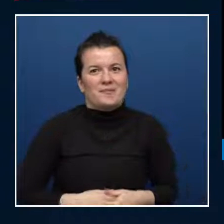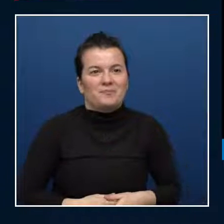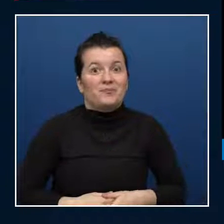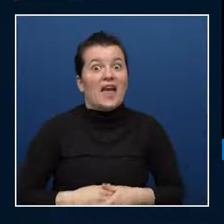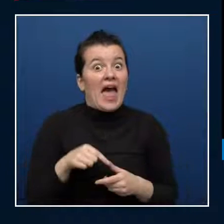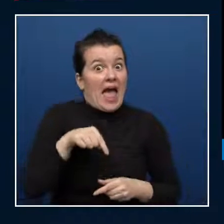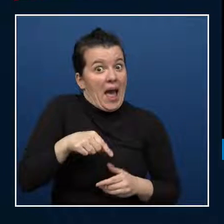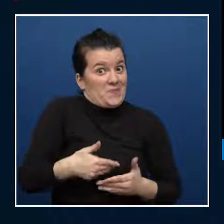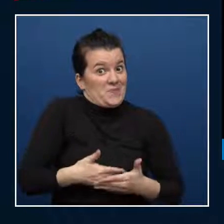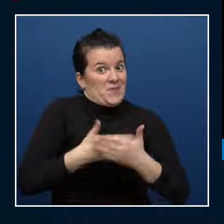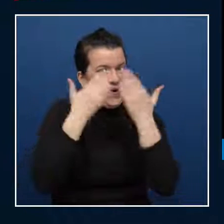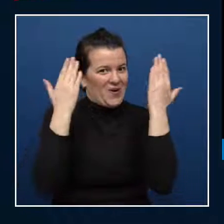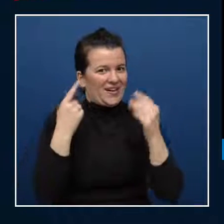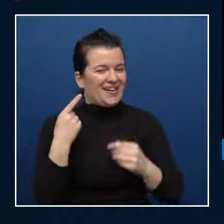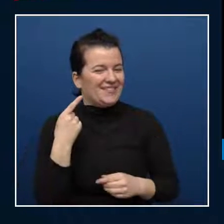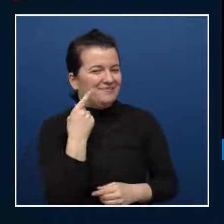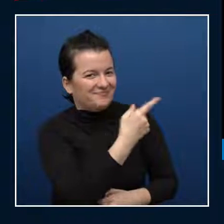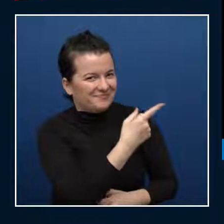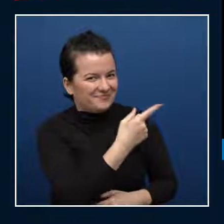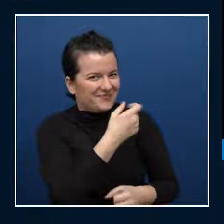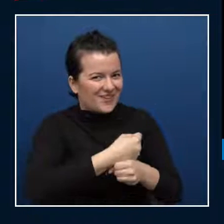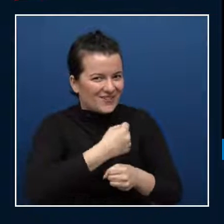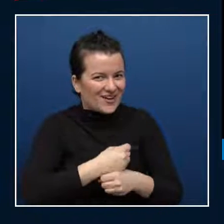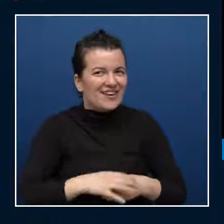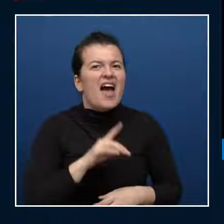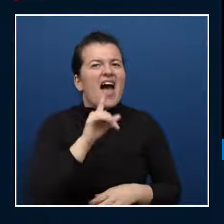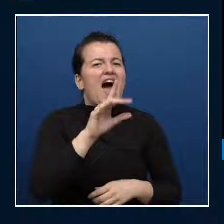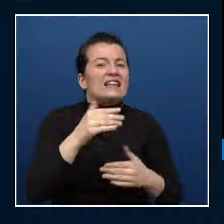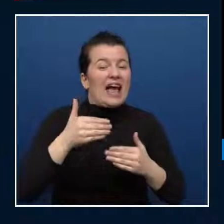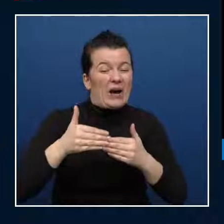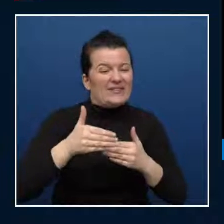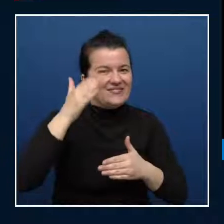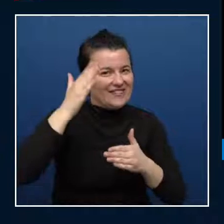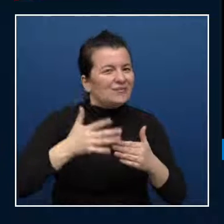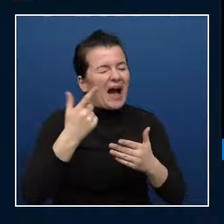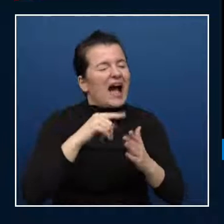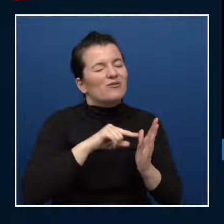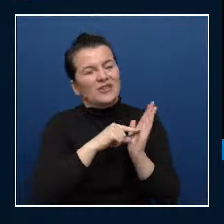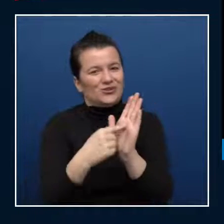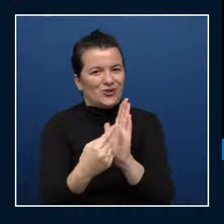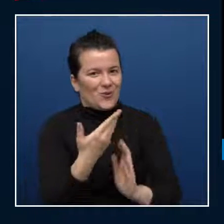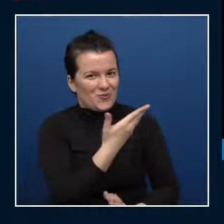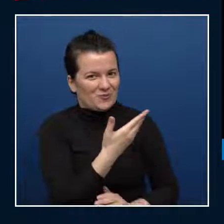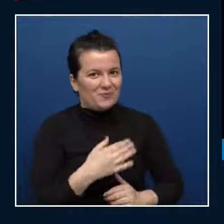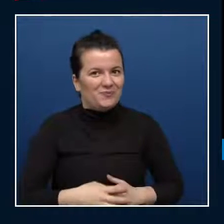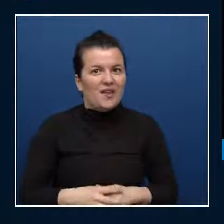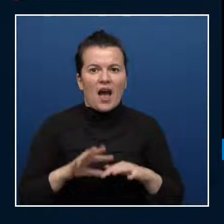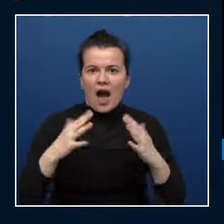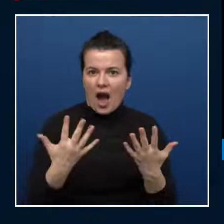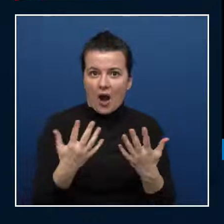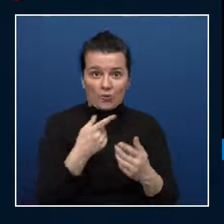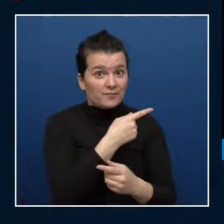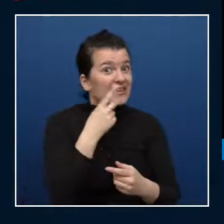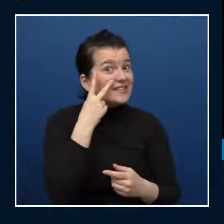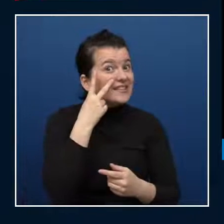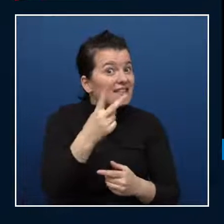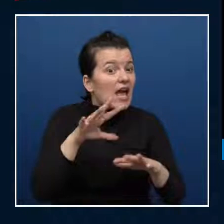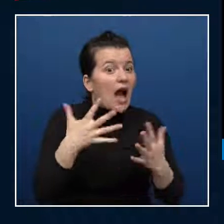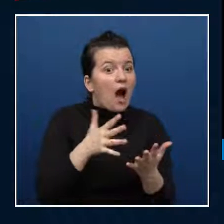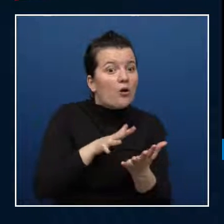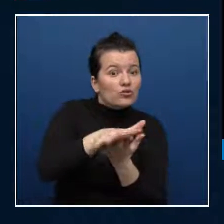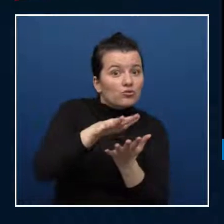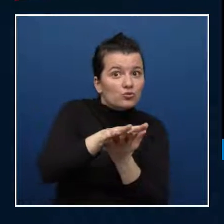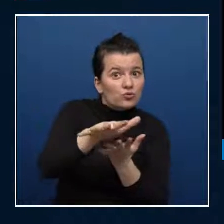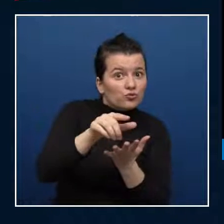so I'll be definitely sure to show you that, is the traffic view feature. And again, this will show you where your endpoint users are